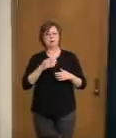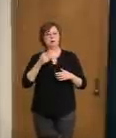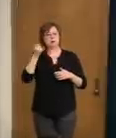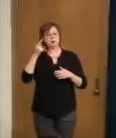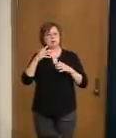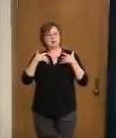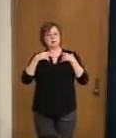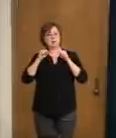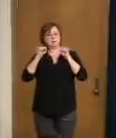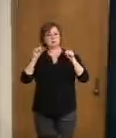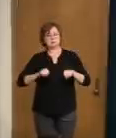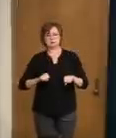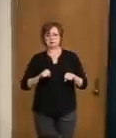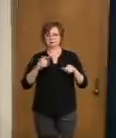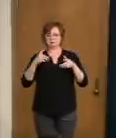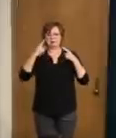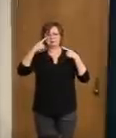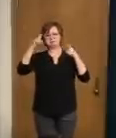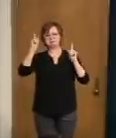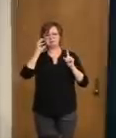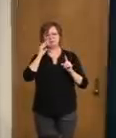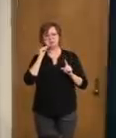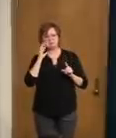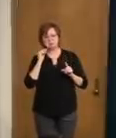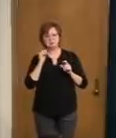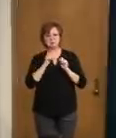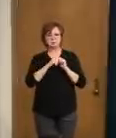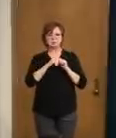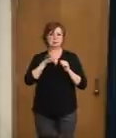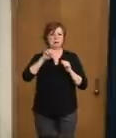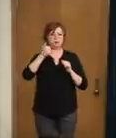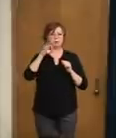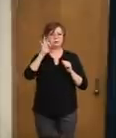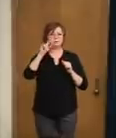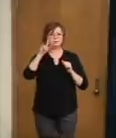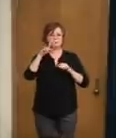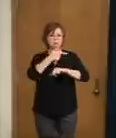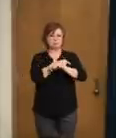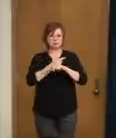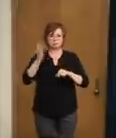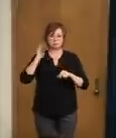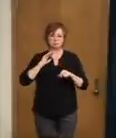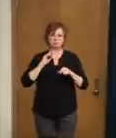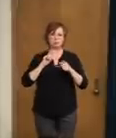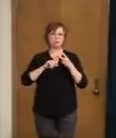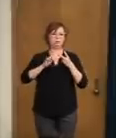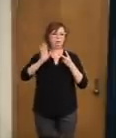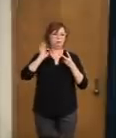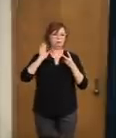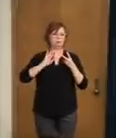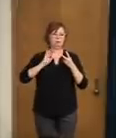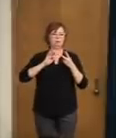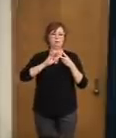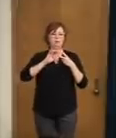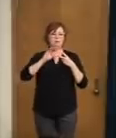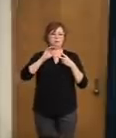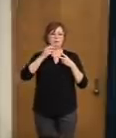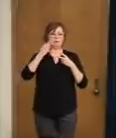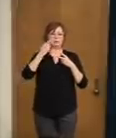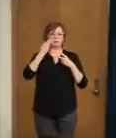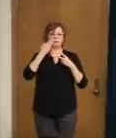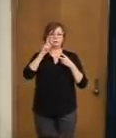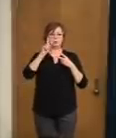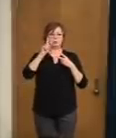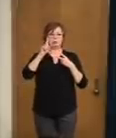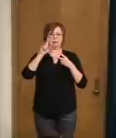delivering the influenza vaccine and other vaccinations, and we're gonna leverage that as we go forward